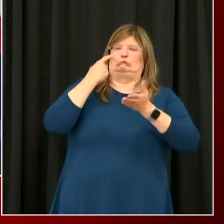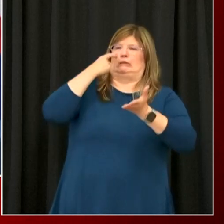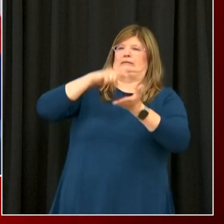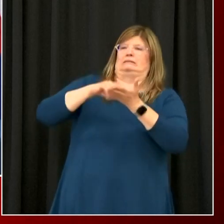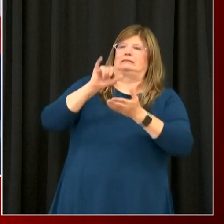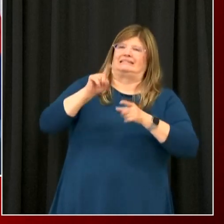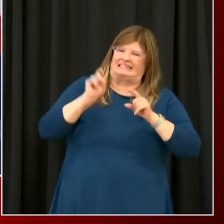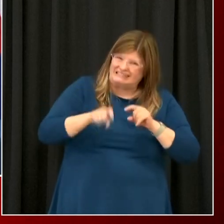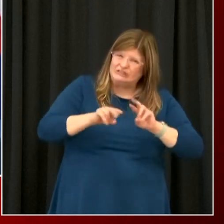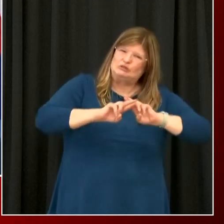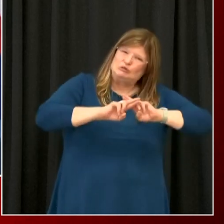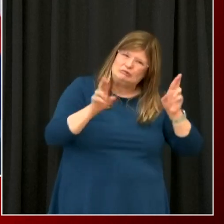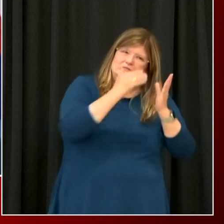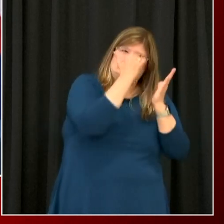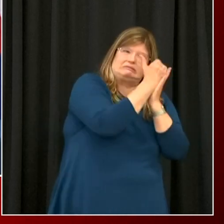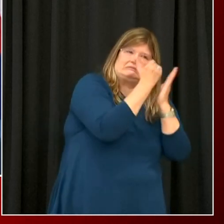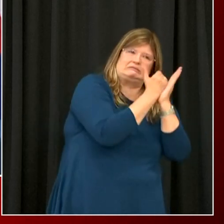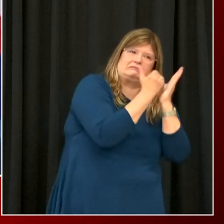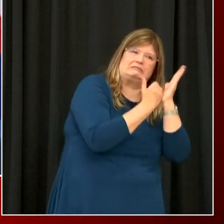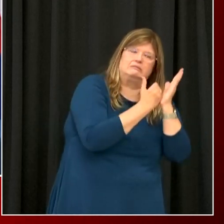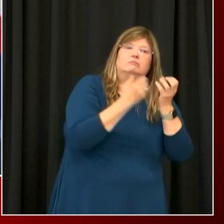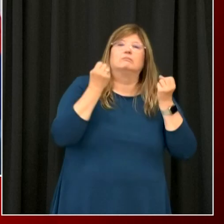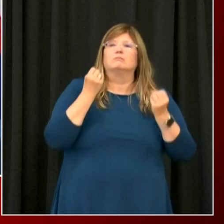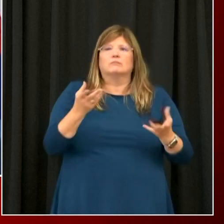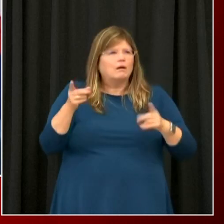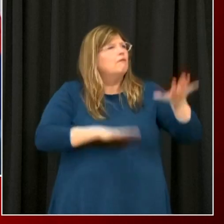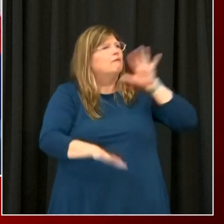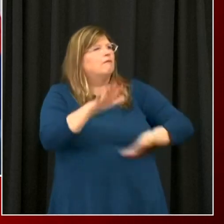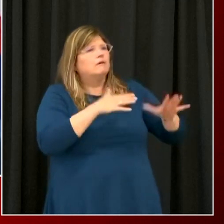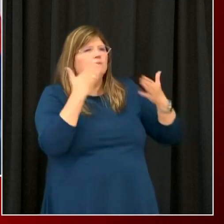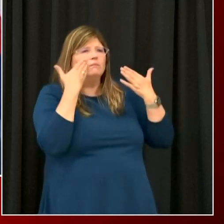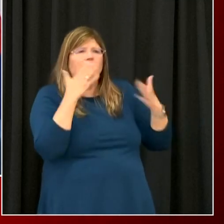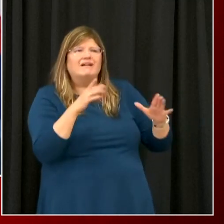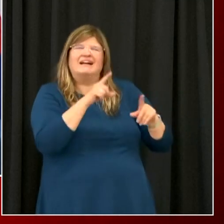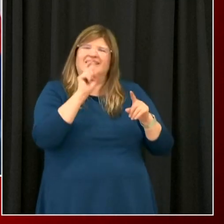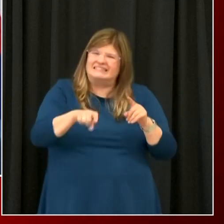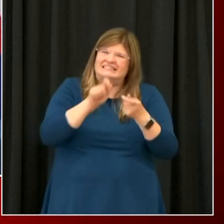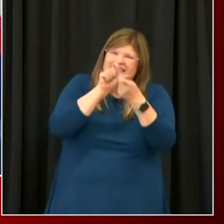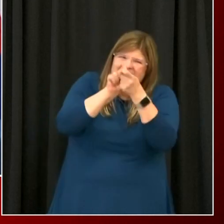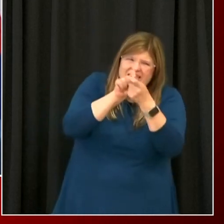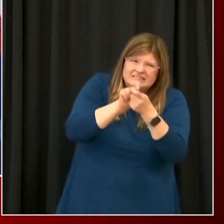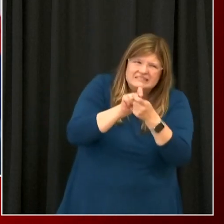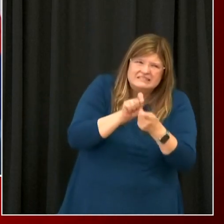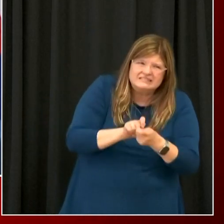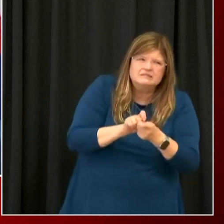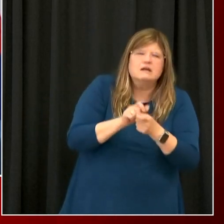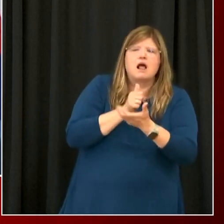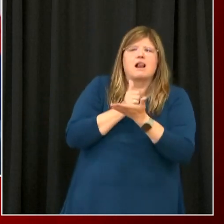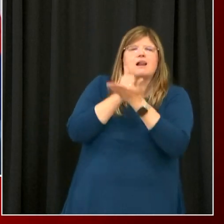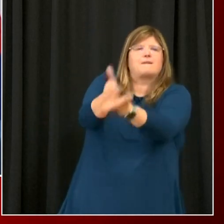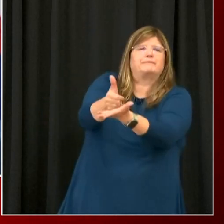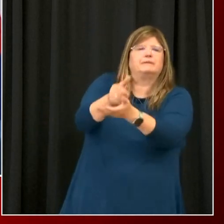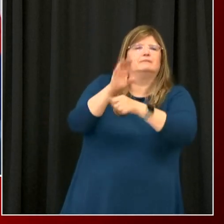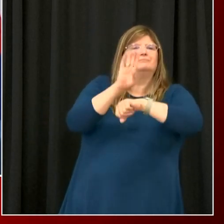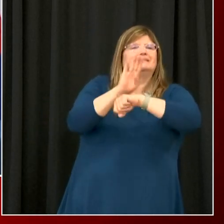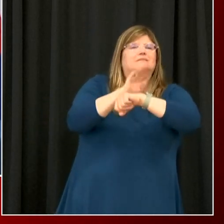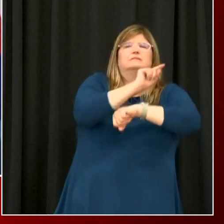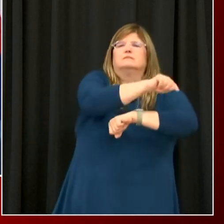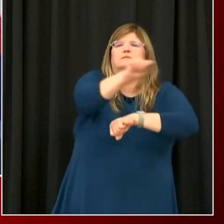a lot of people thinking about them. Outgrowth of that was having these care packages that had masks